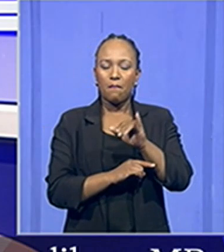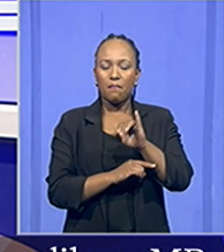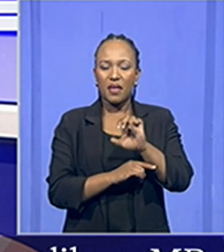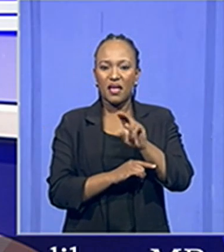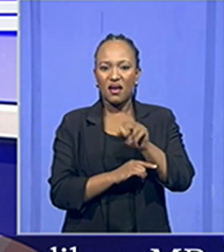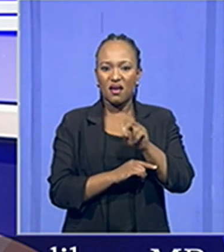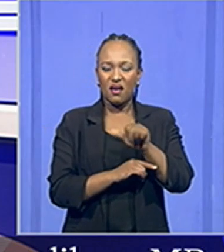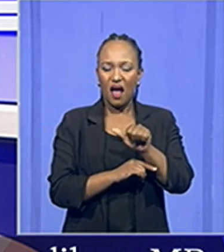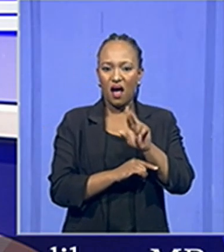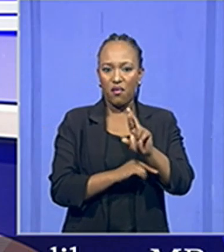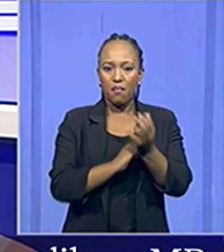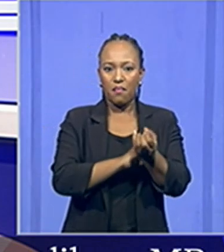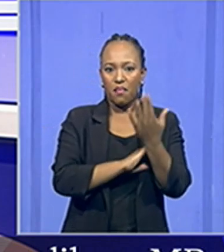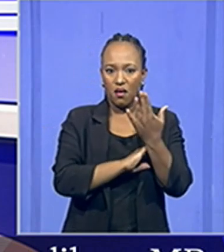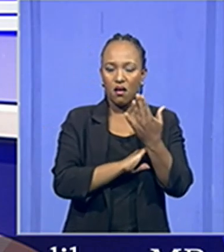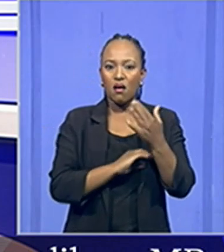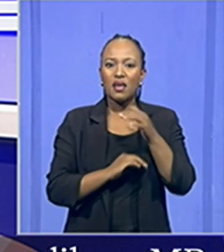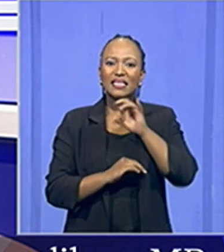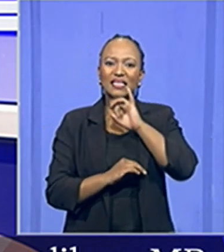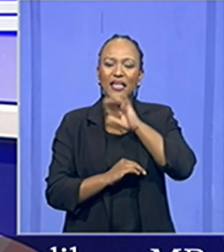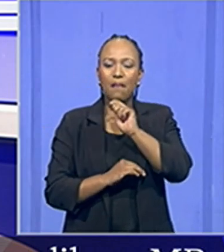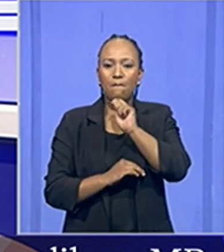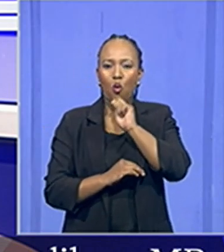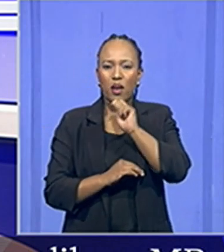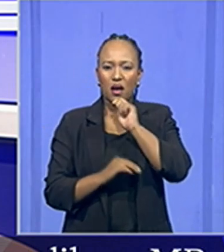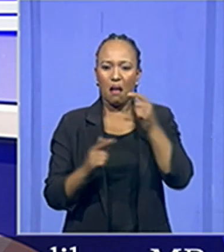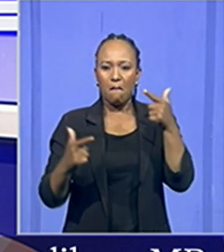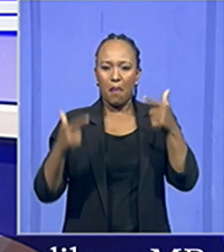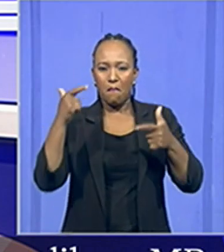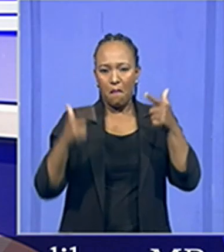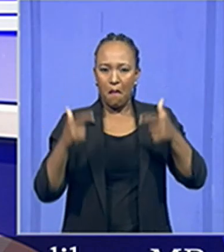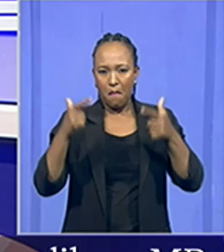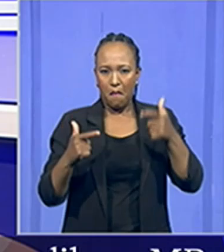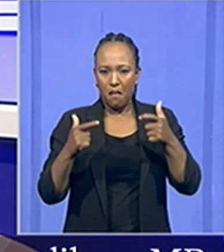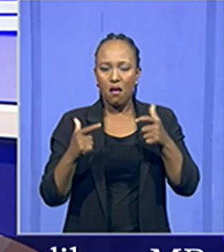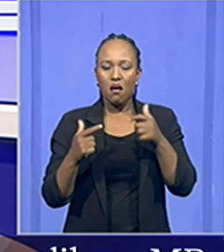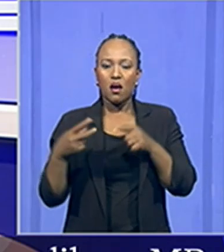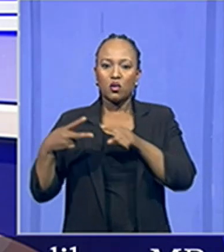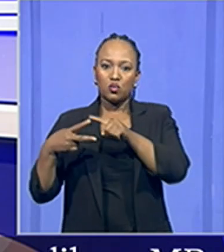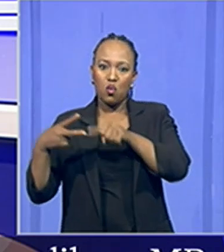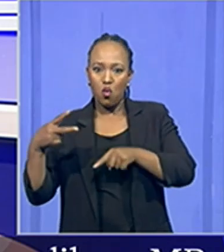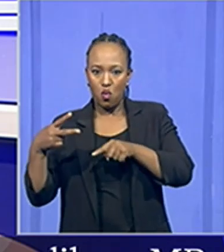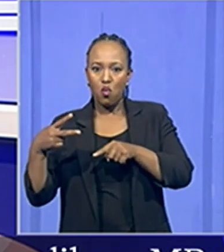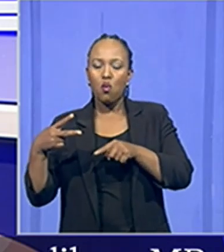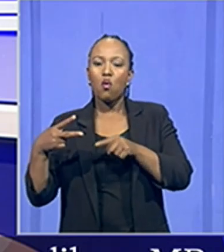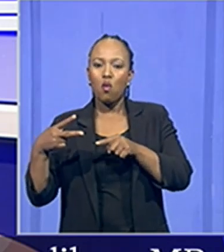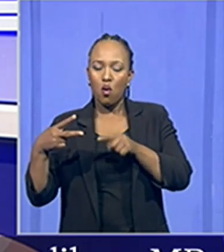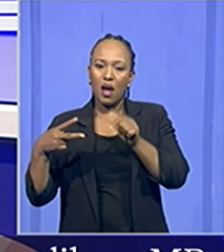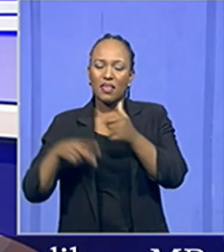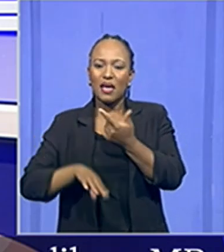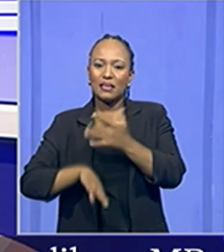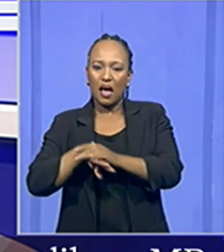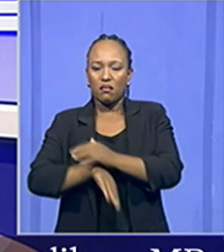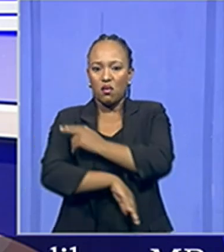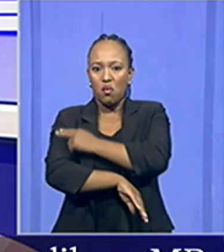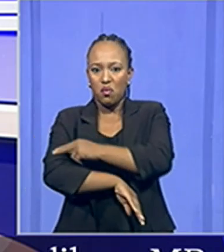ga taverne maseng a Mokibelo. Batho ba tshela ba hlokagetše le semetseng mola ba babedi ba hlokagetše bookelong. Maphodisa